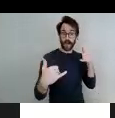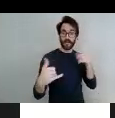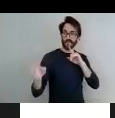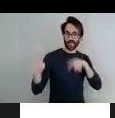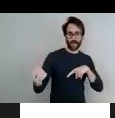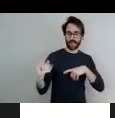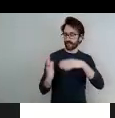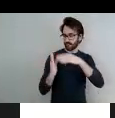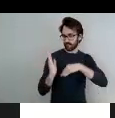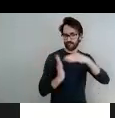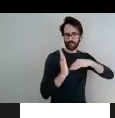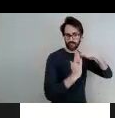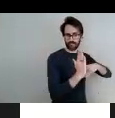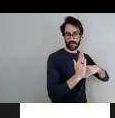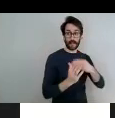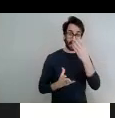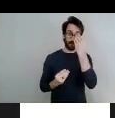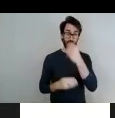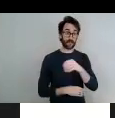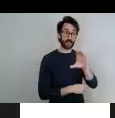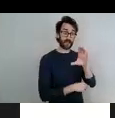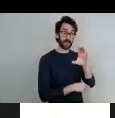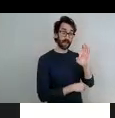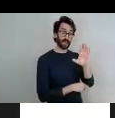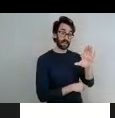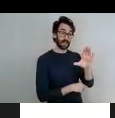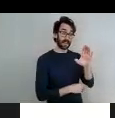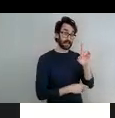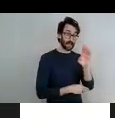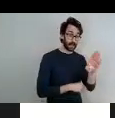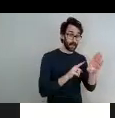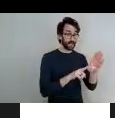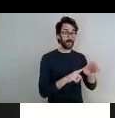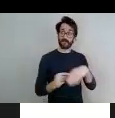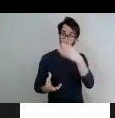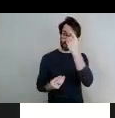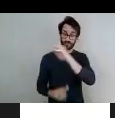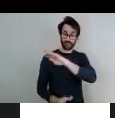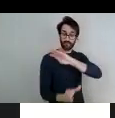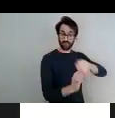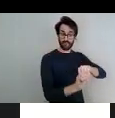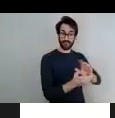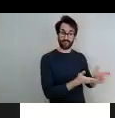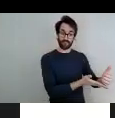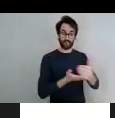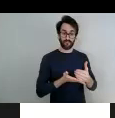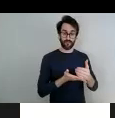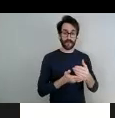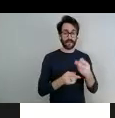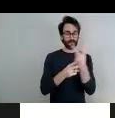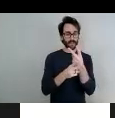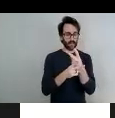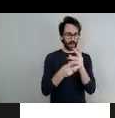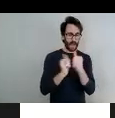We input the information into the CFC database and publish public-facing fraud prevention messaging. We